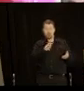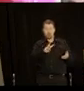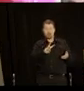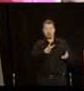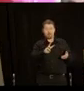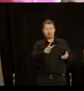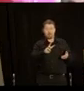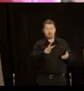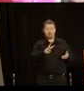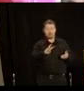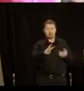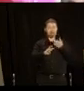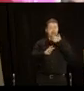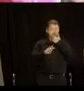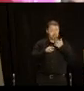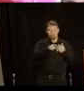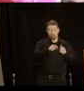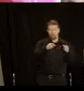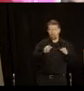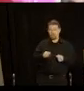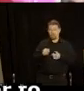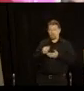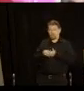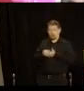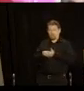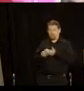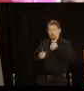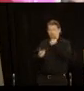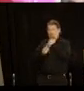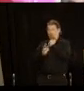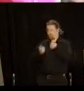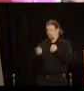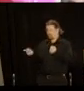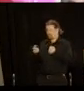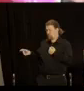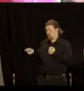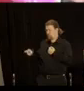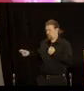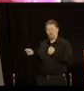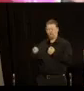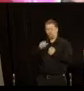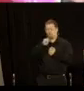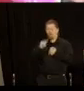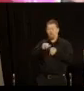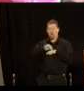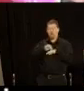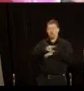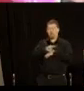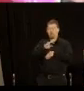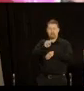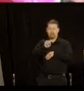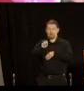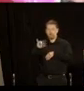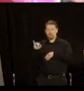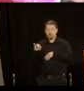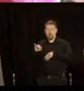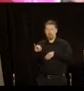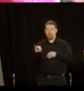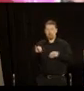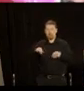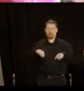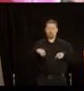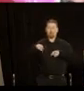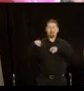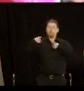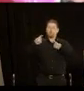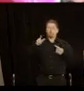ABLE account without worried about jeopardizing their SSI or their Medicaid. And so since 2016 when we